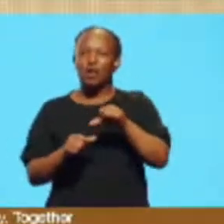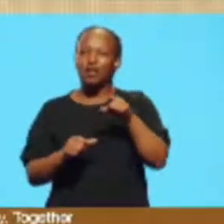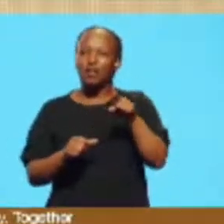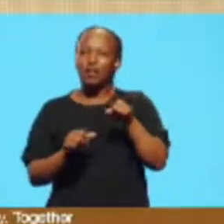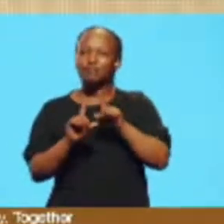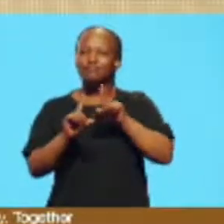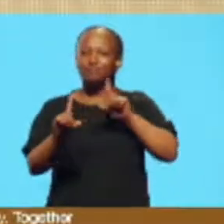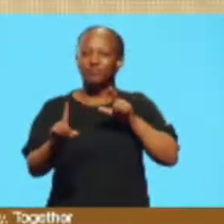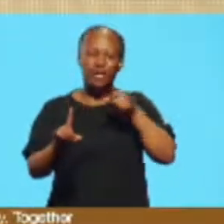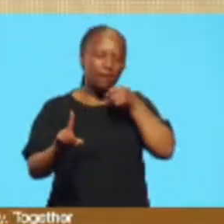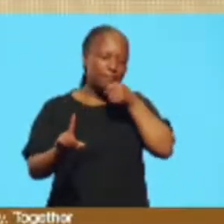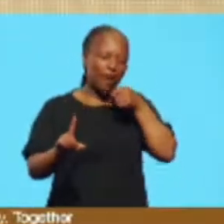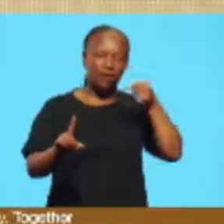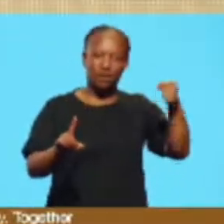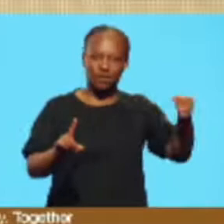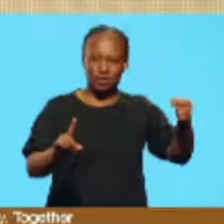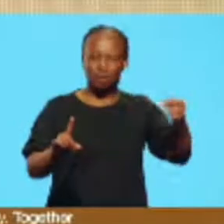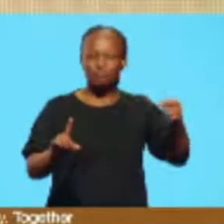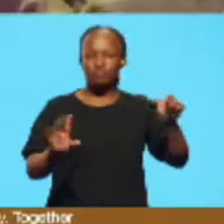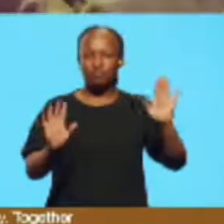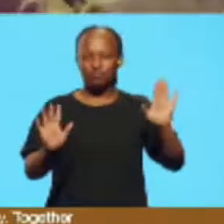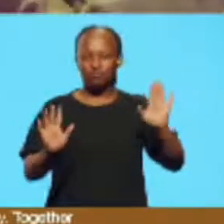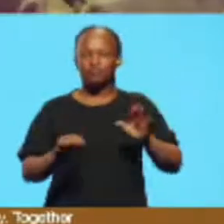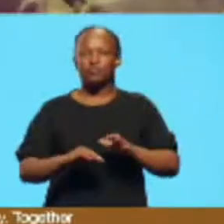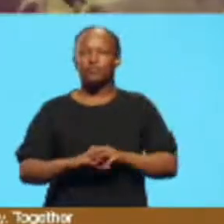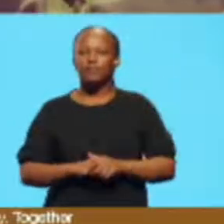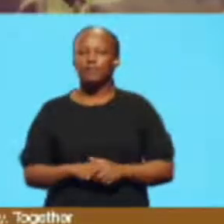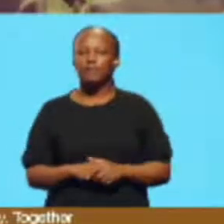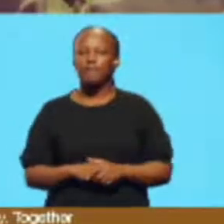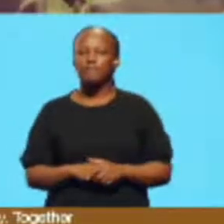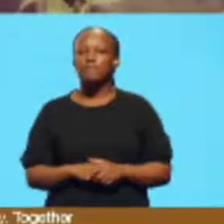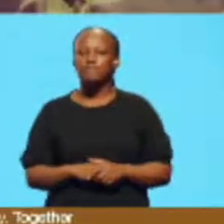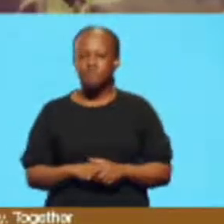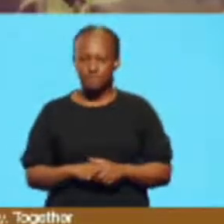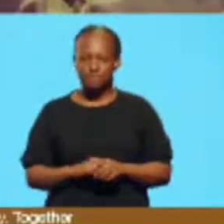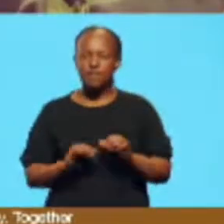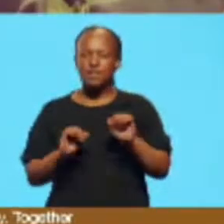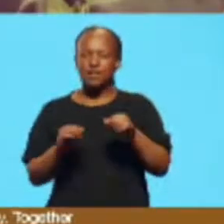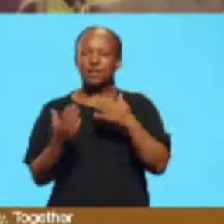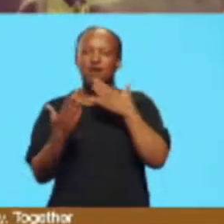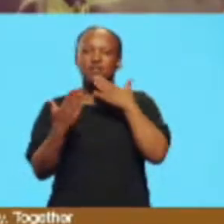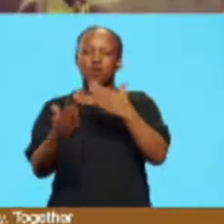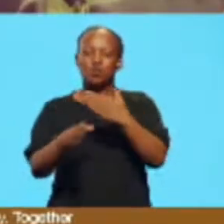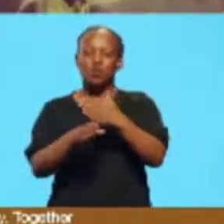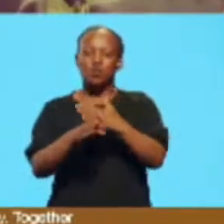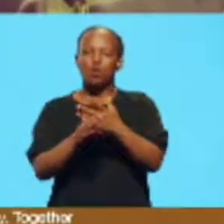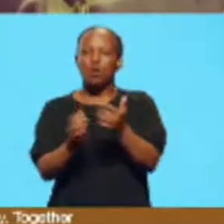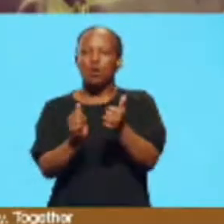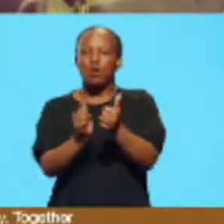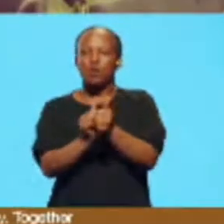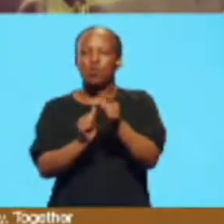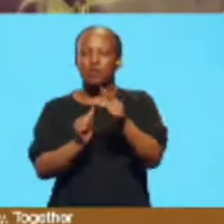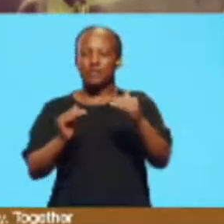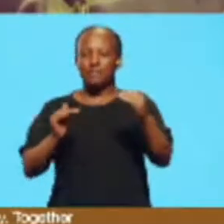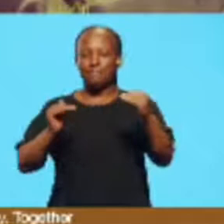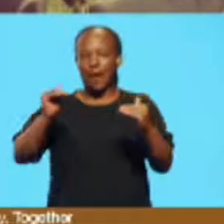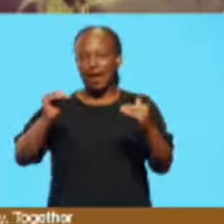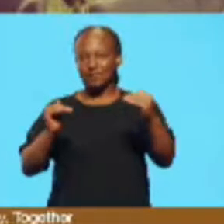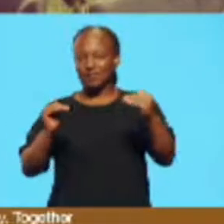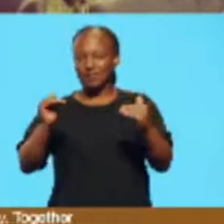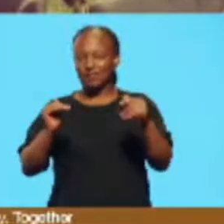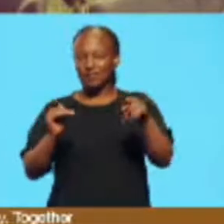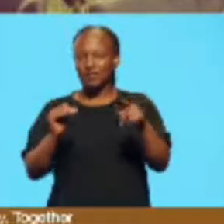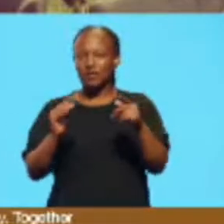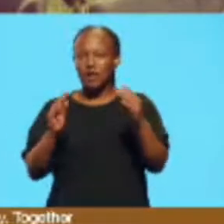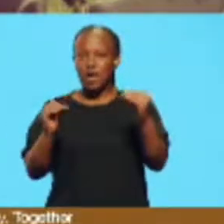Yes, thank you, colleagues. We need to balance the equation. That's all I can say. At the moment,